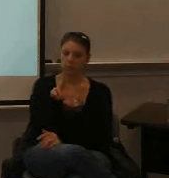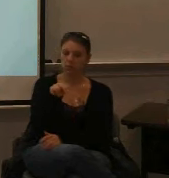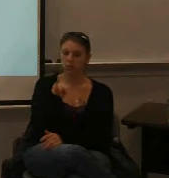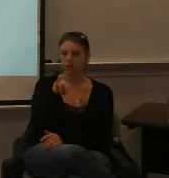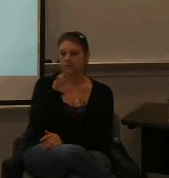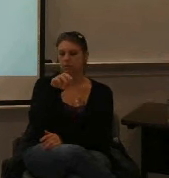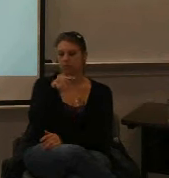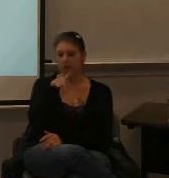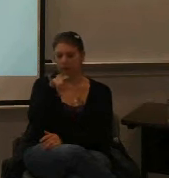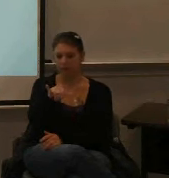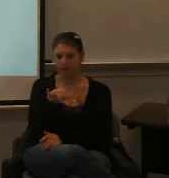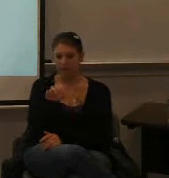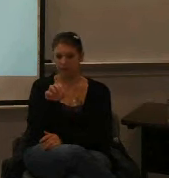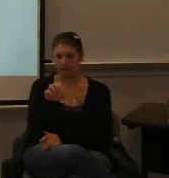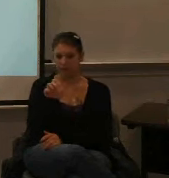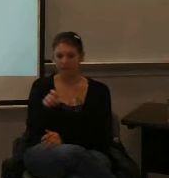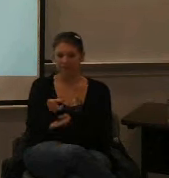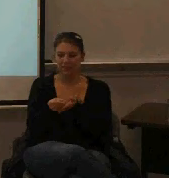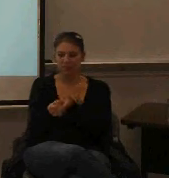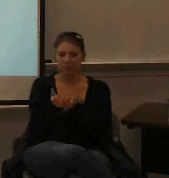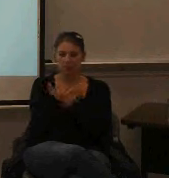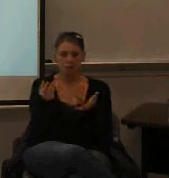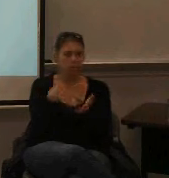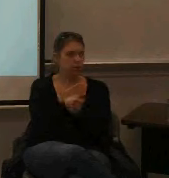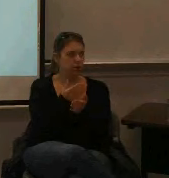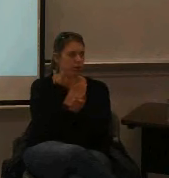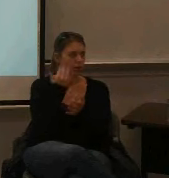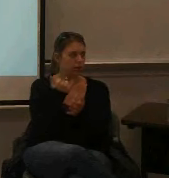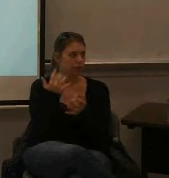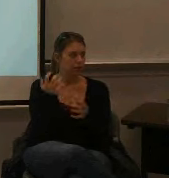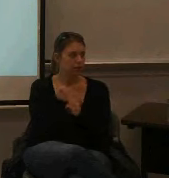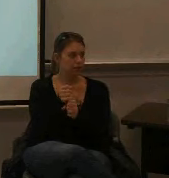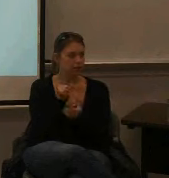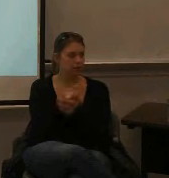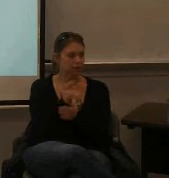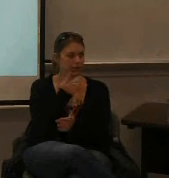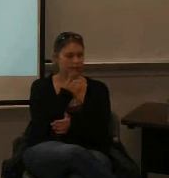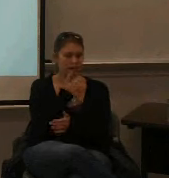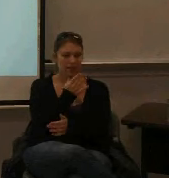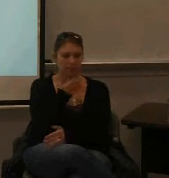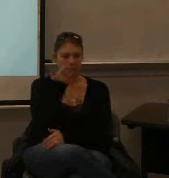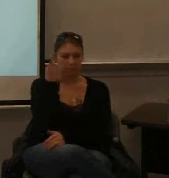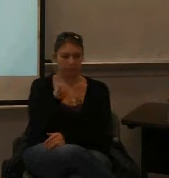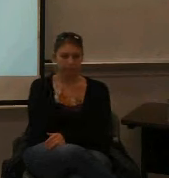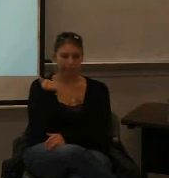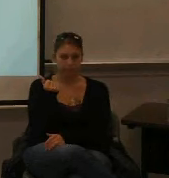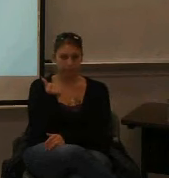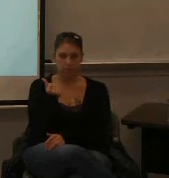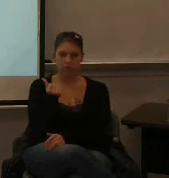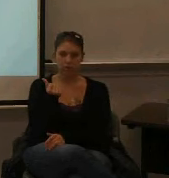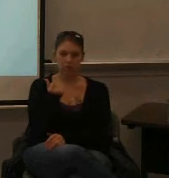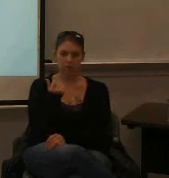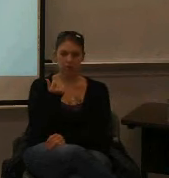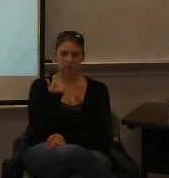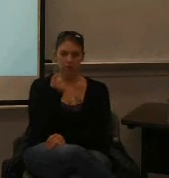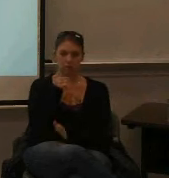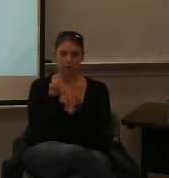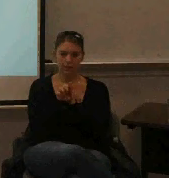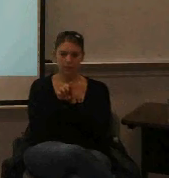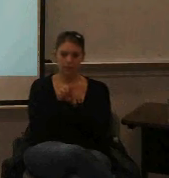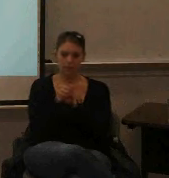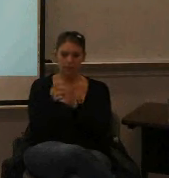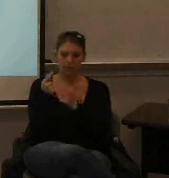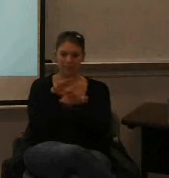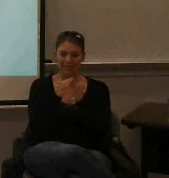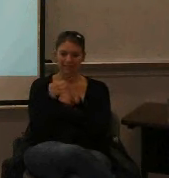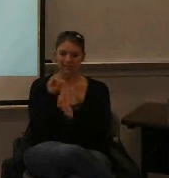municipalities have to spend a substantial amount of money to get that taste and odor out, which, for example,